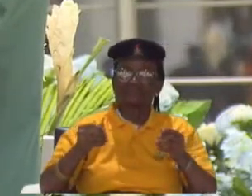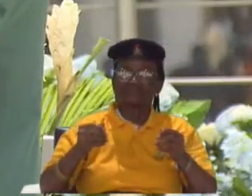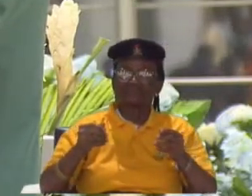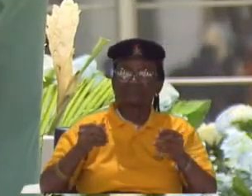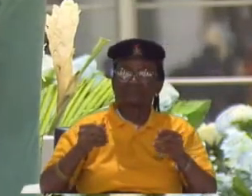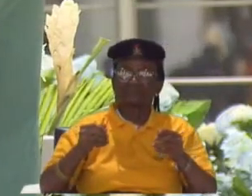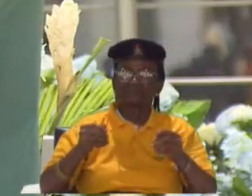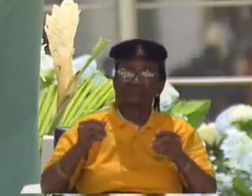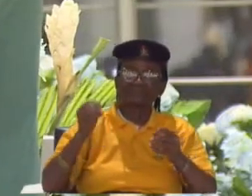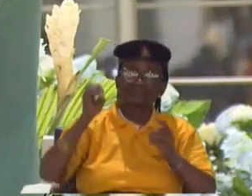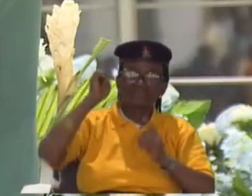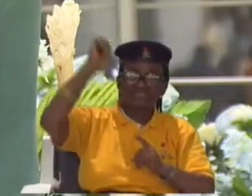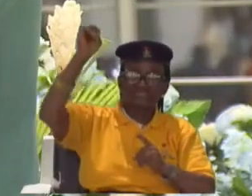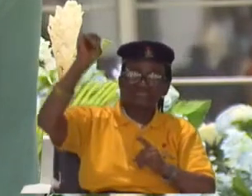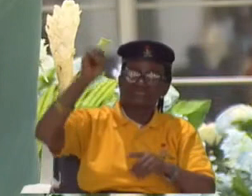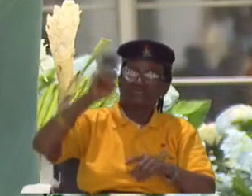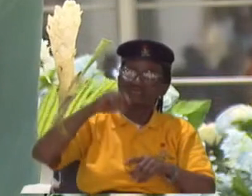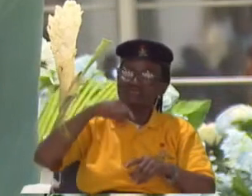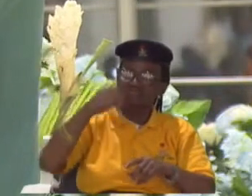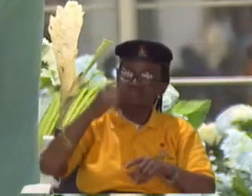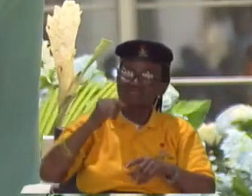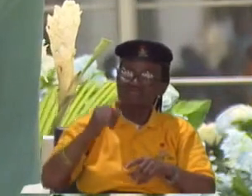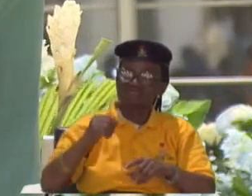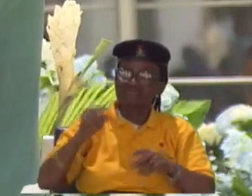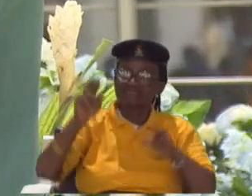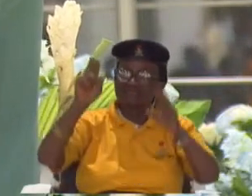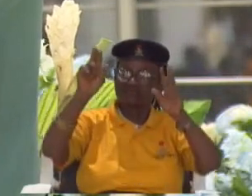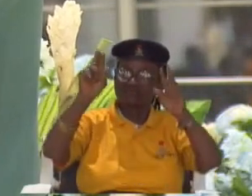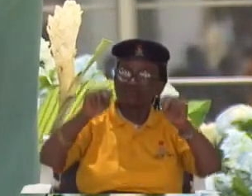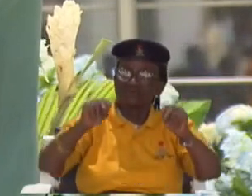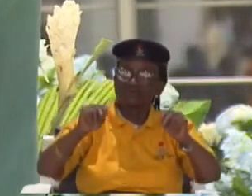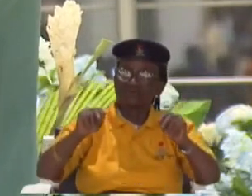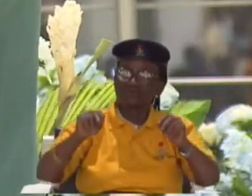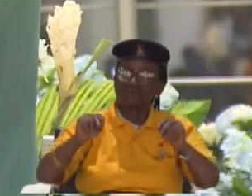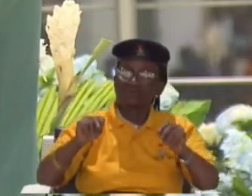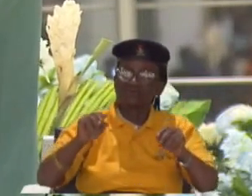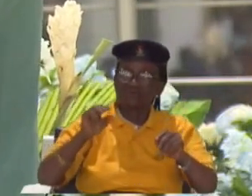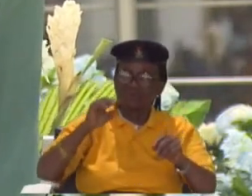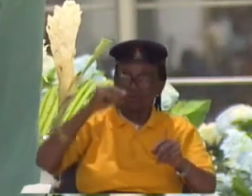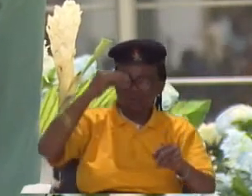He simply said, "No more miscarriages."